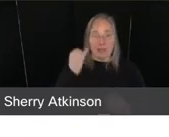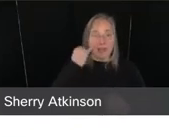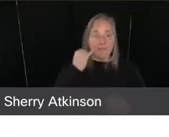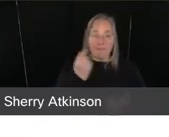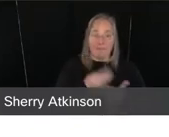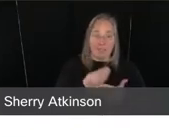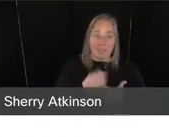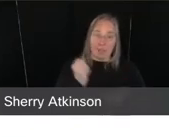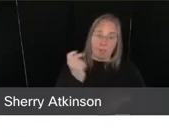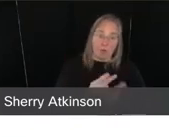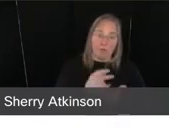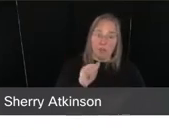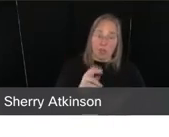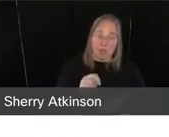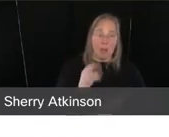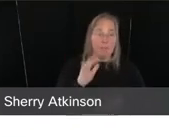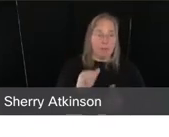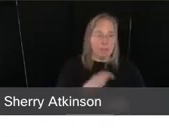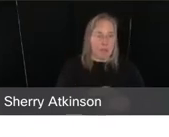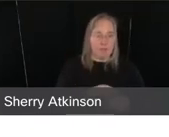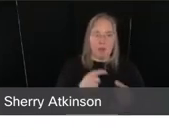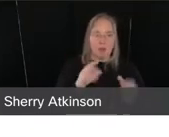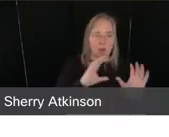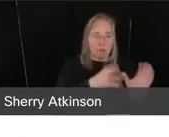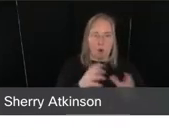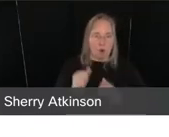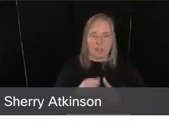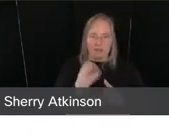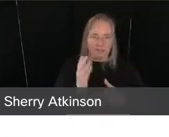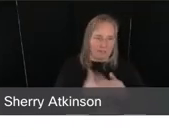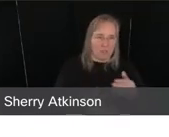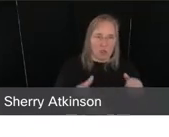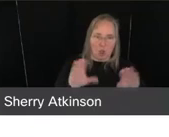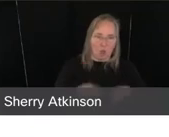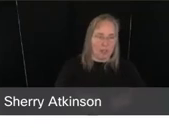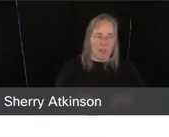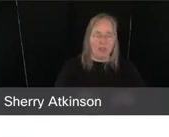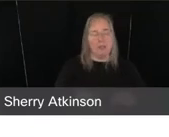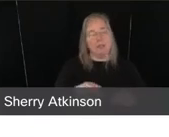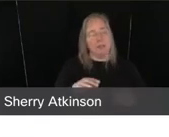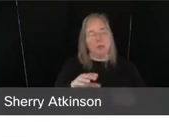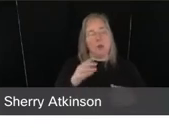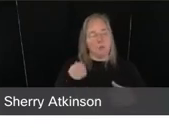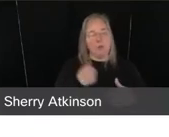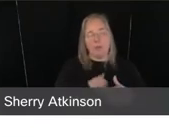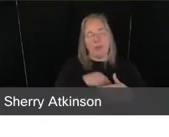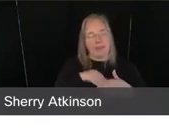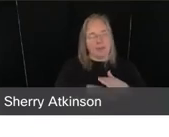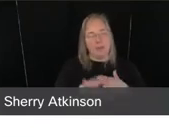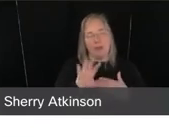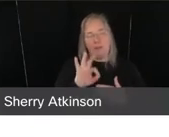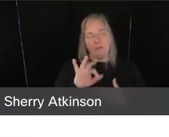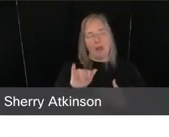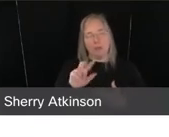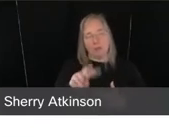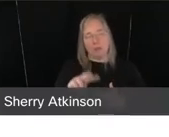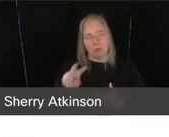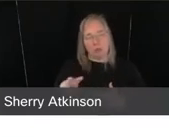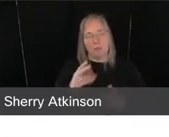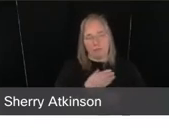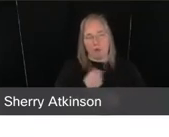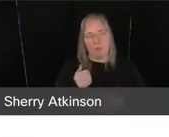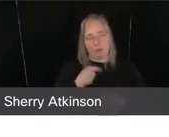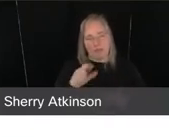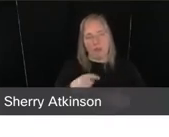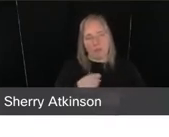the time the parties got through closing, we would be into fiscal year 22 by the time we actually needed to make the first debt service expense.